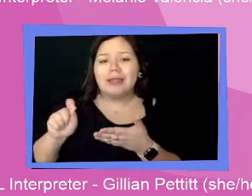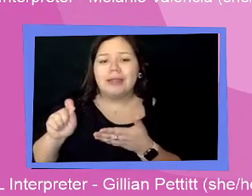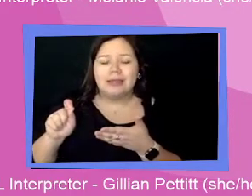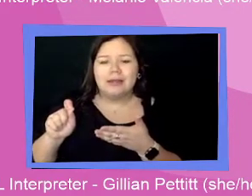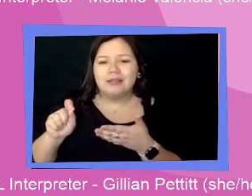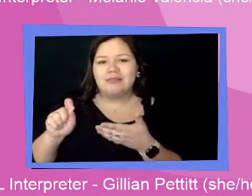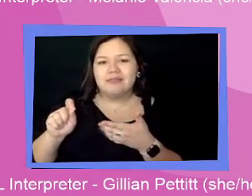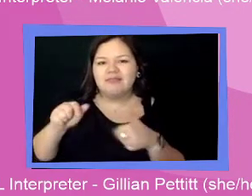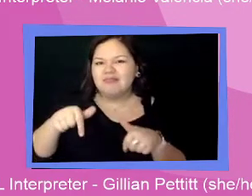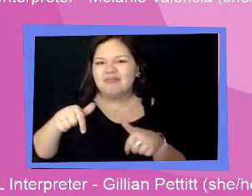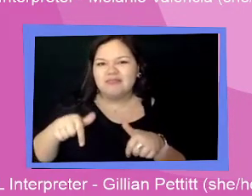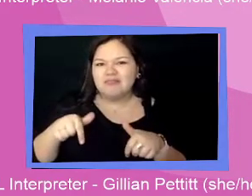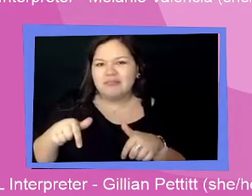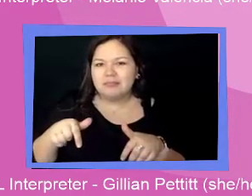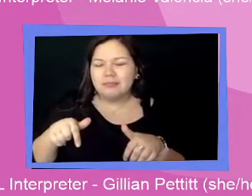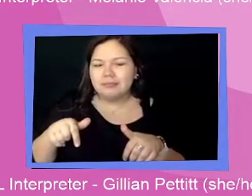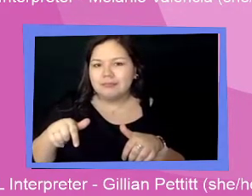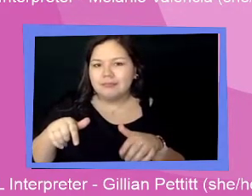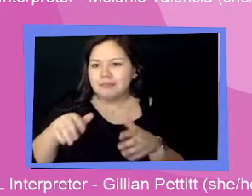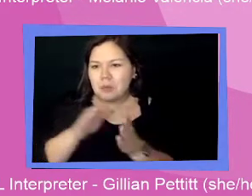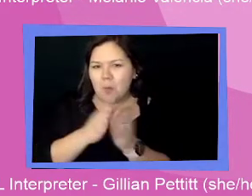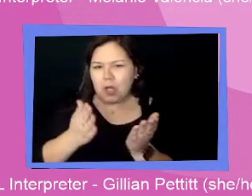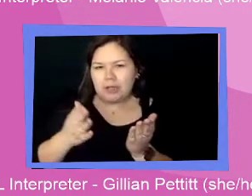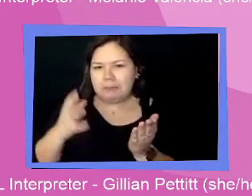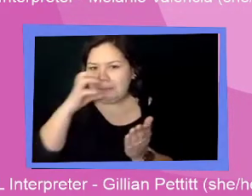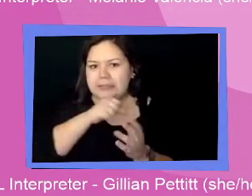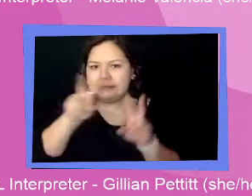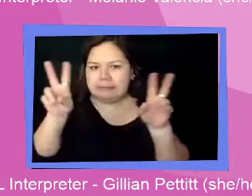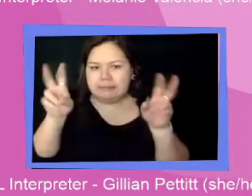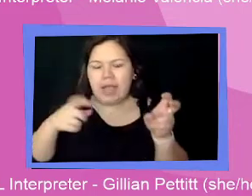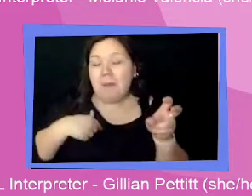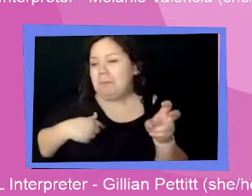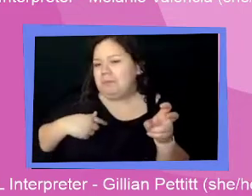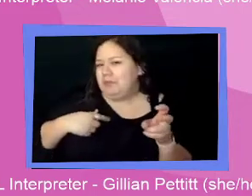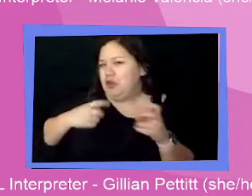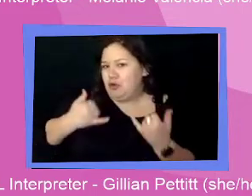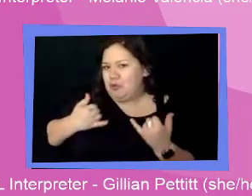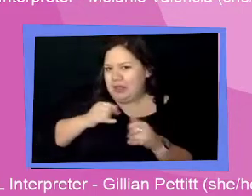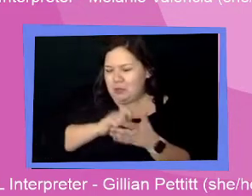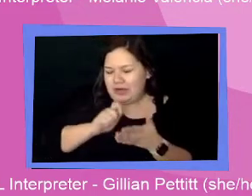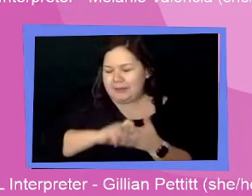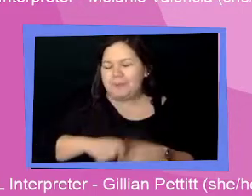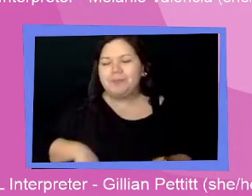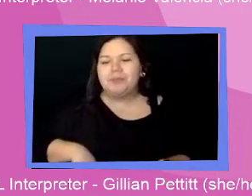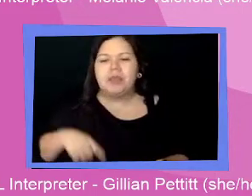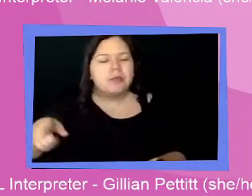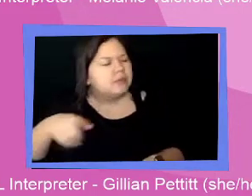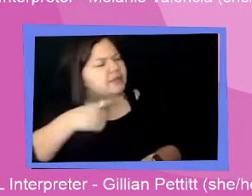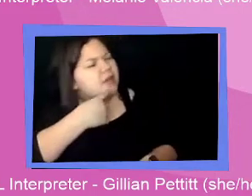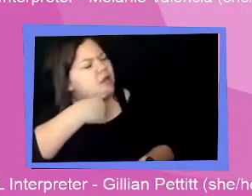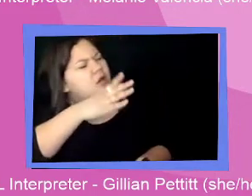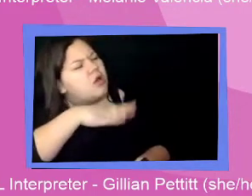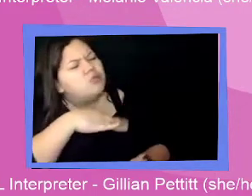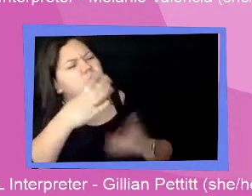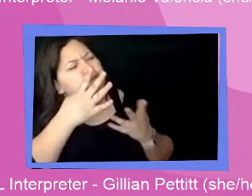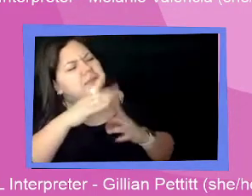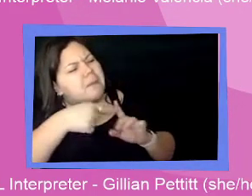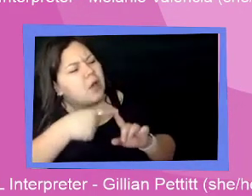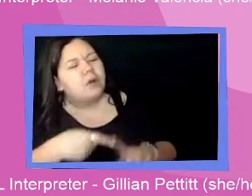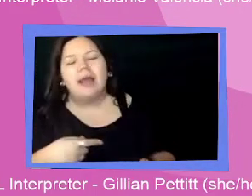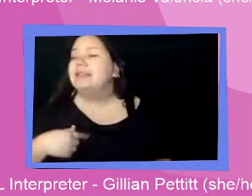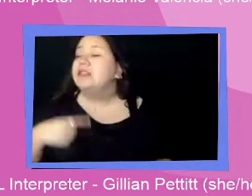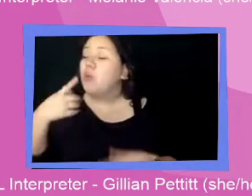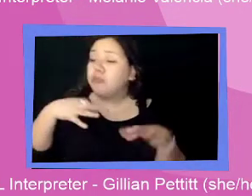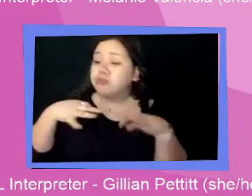that I'm releasing soon. And somebody, the person was like, so what is it about? And I'm like, well, it's about